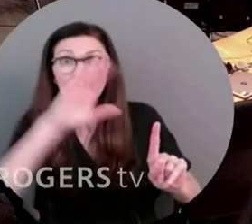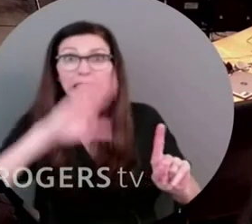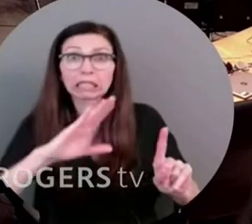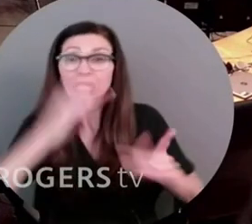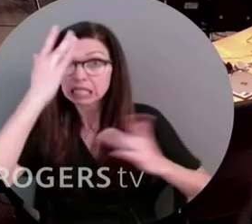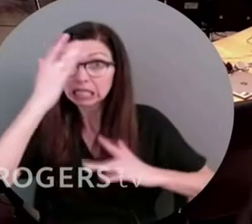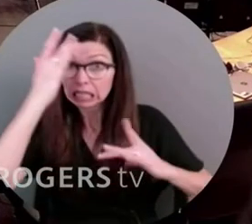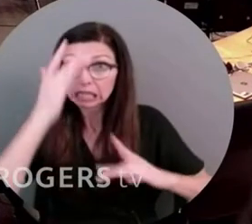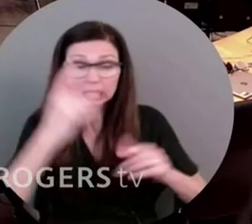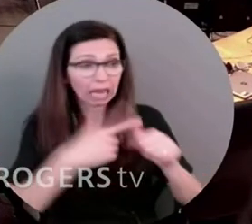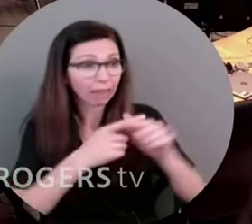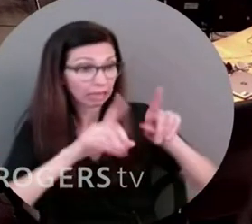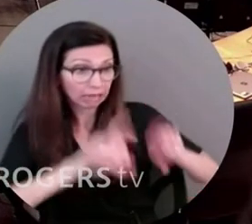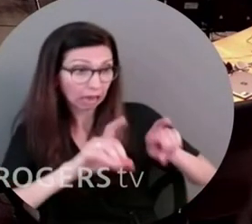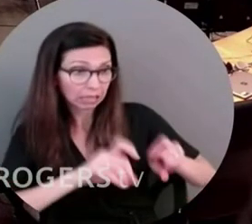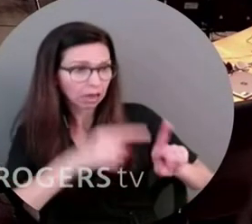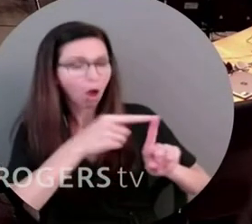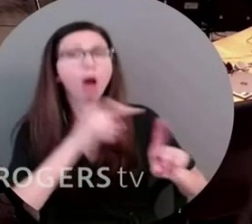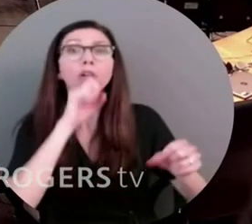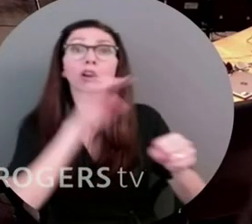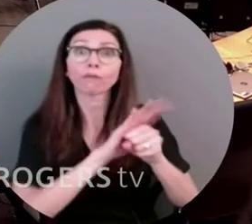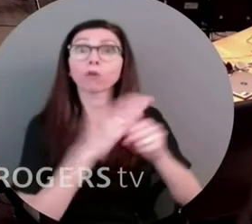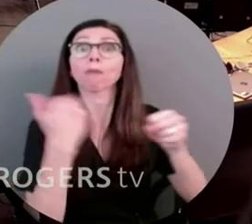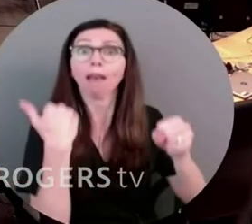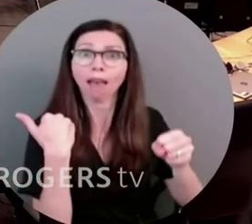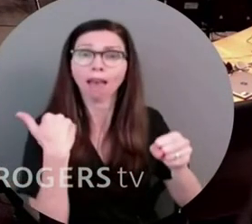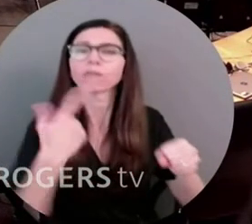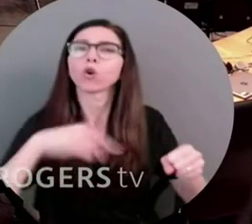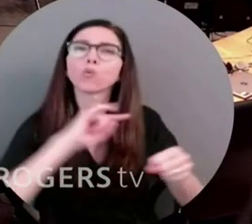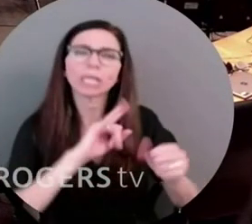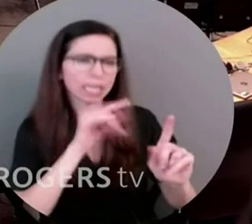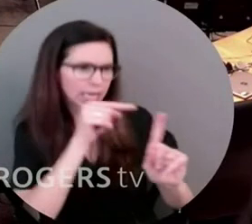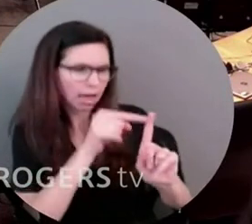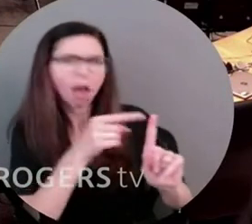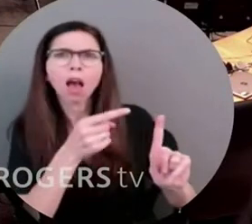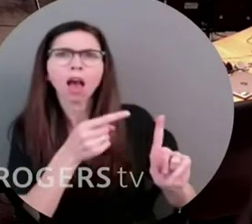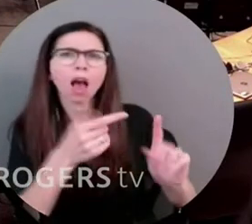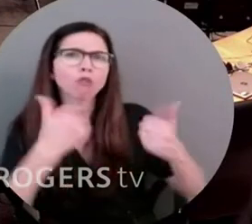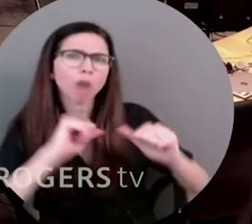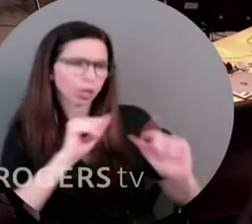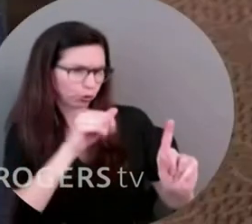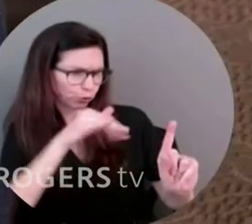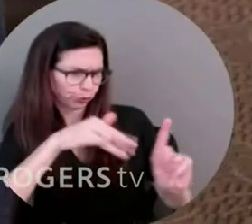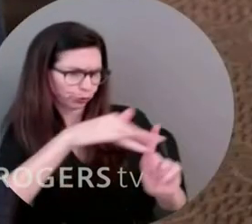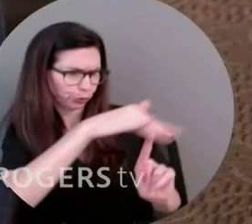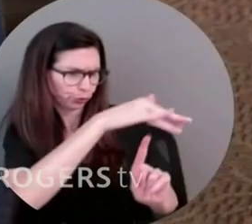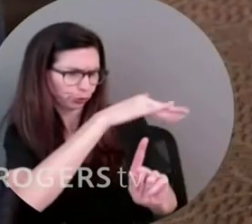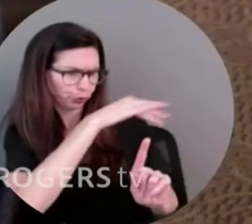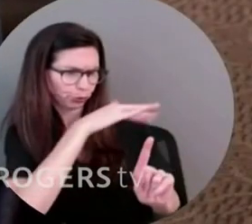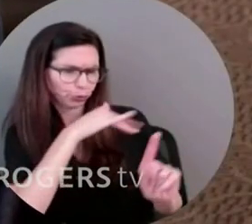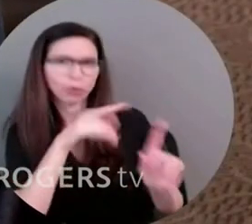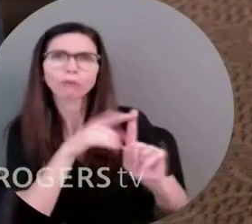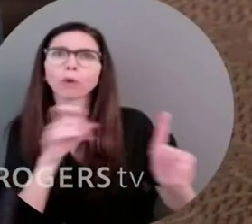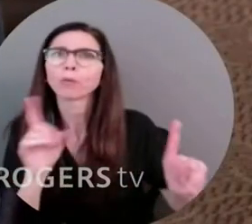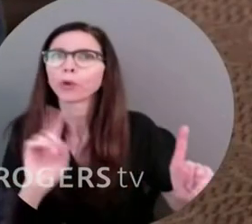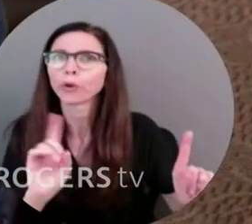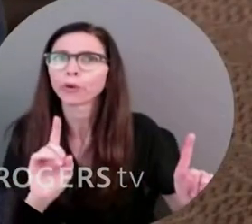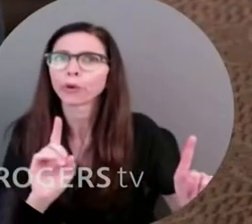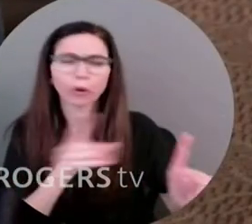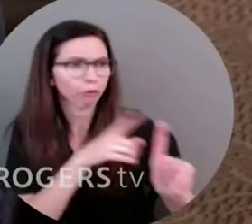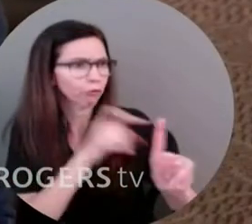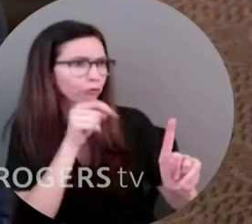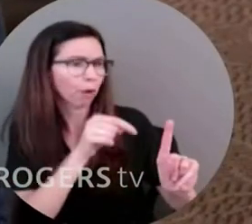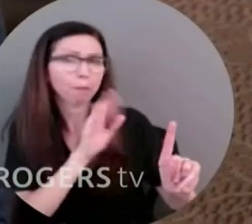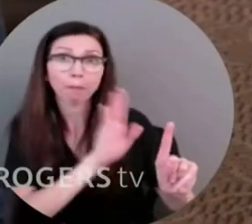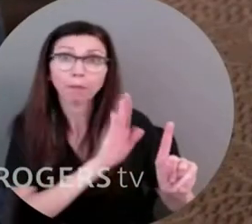in a workplace? Did it happen in a home? And so this is the information that we're analyzing and